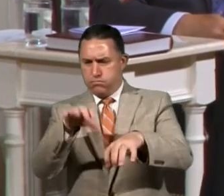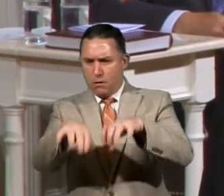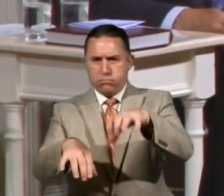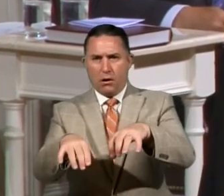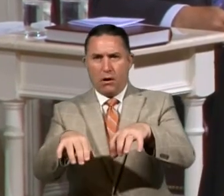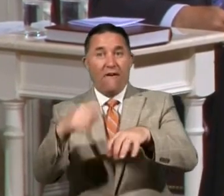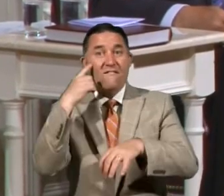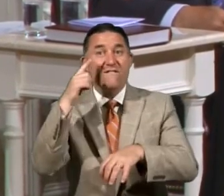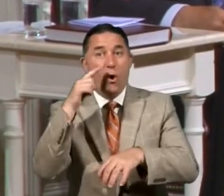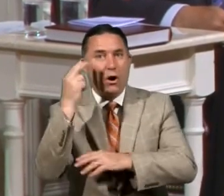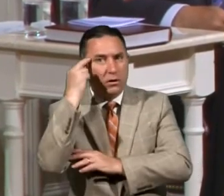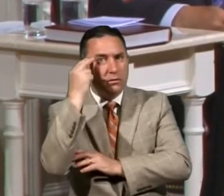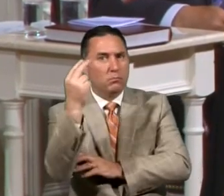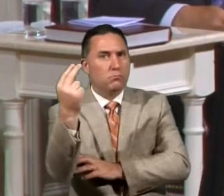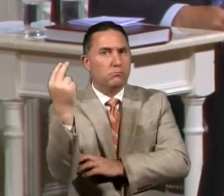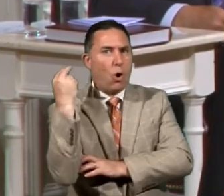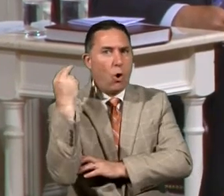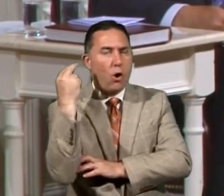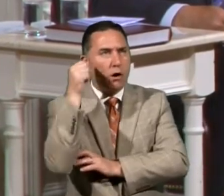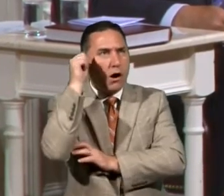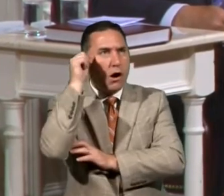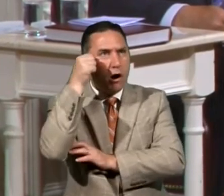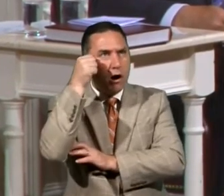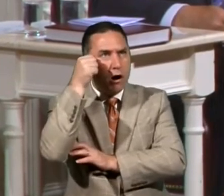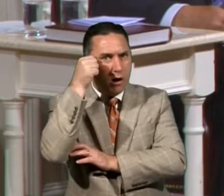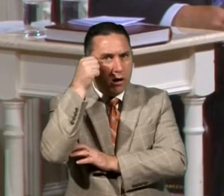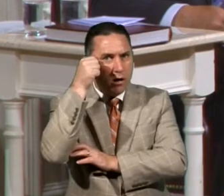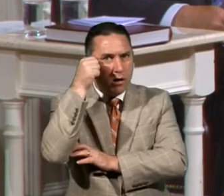memorial, to be remembered.